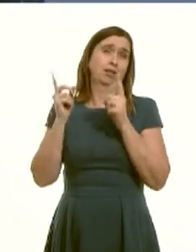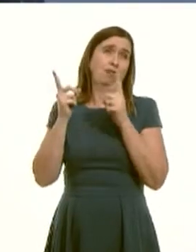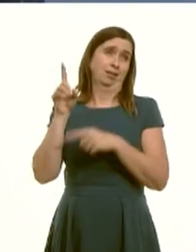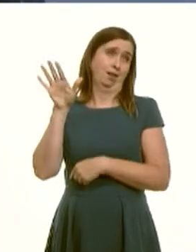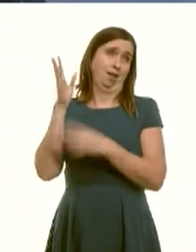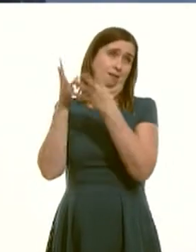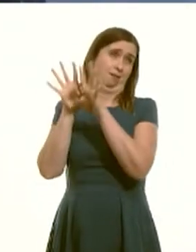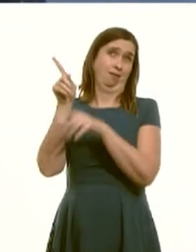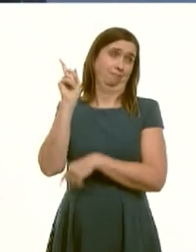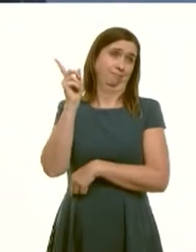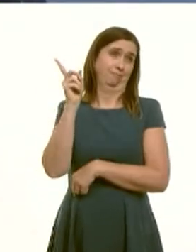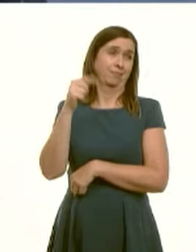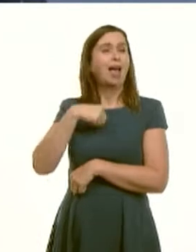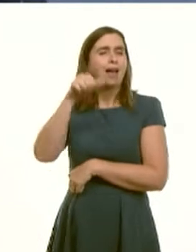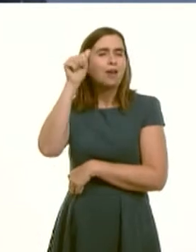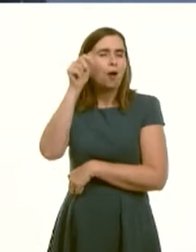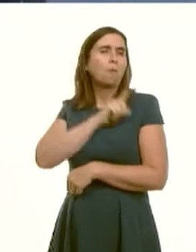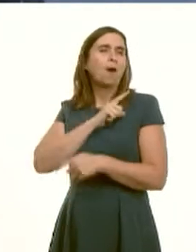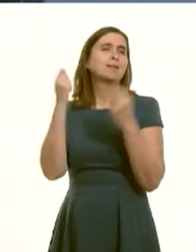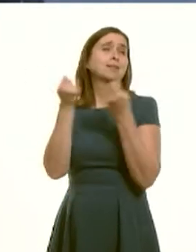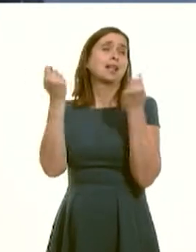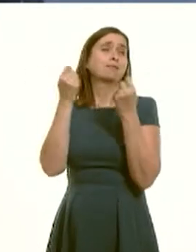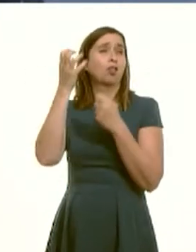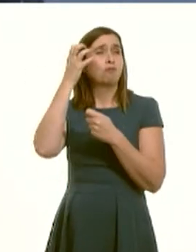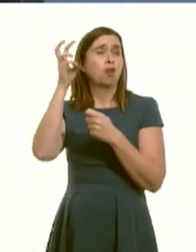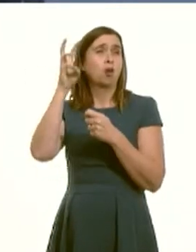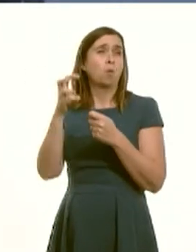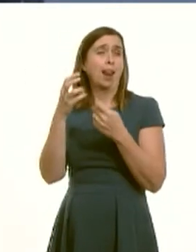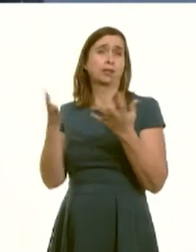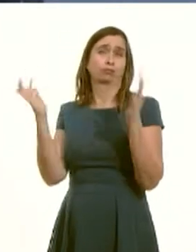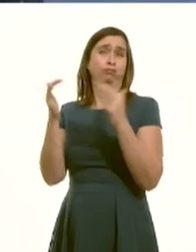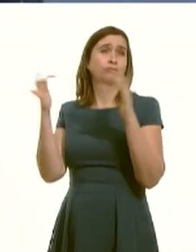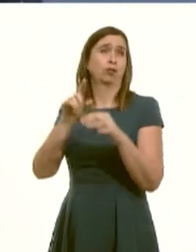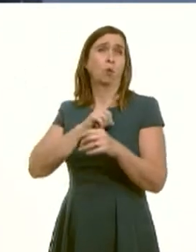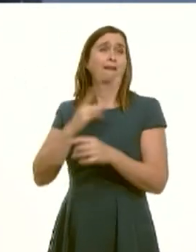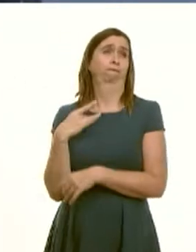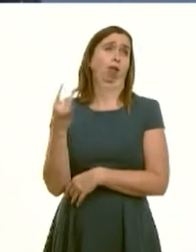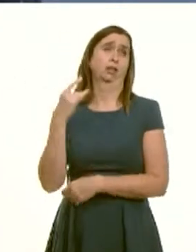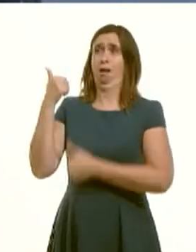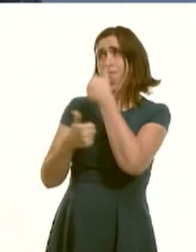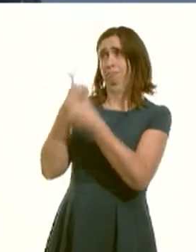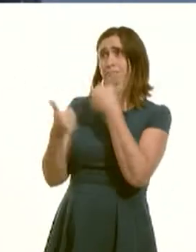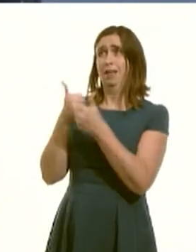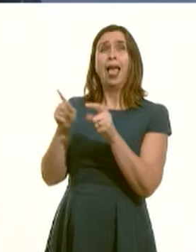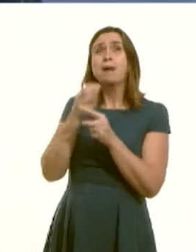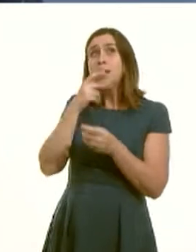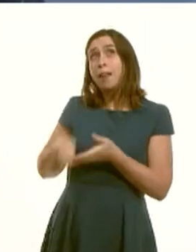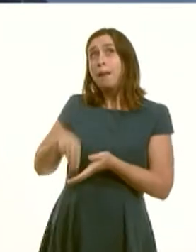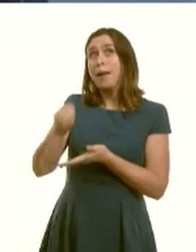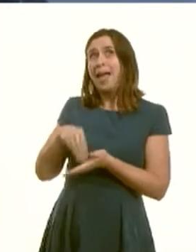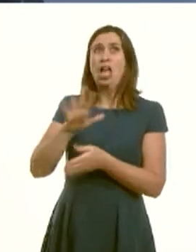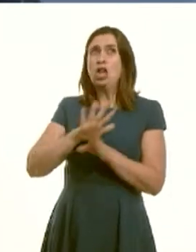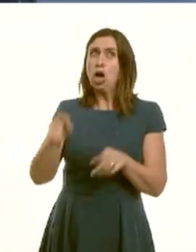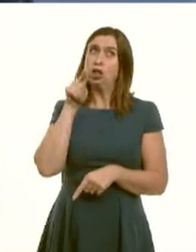that the success of the Royal Welsh Show is based on the volunteers and the people who put their hands in their pockets to pay for it, rather than any initiatives that you might be